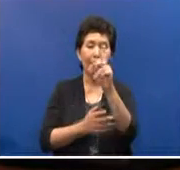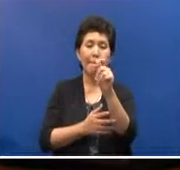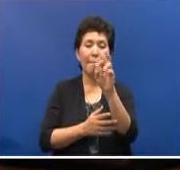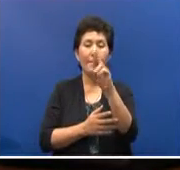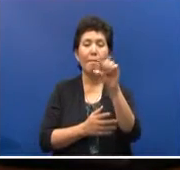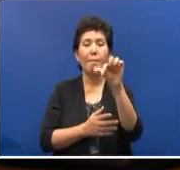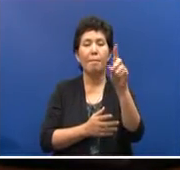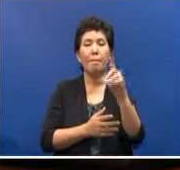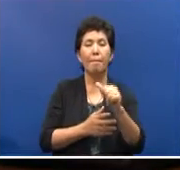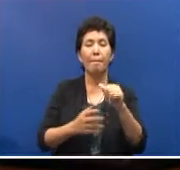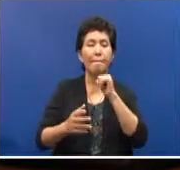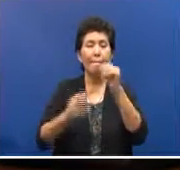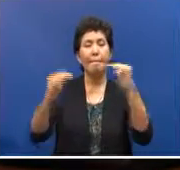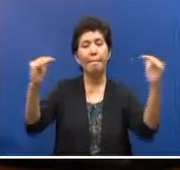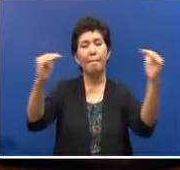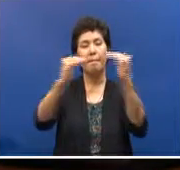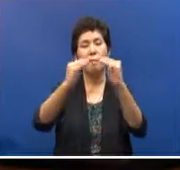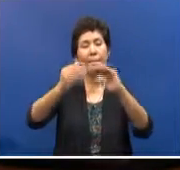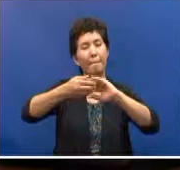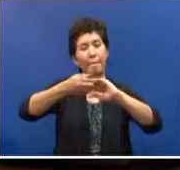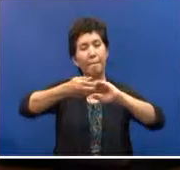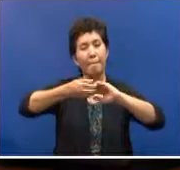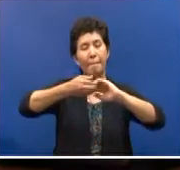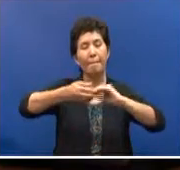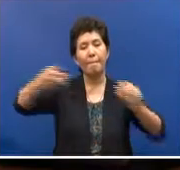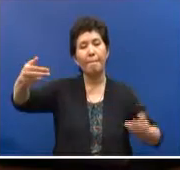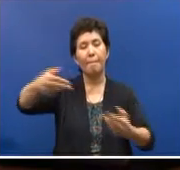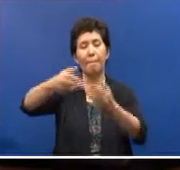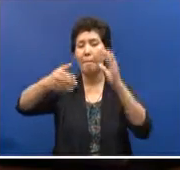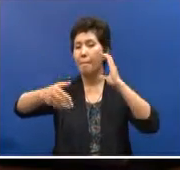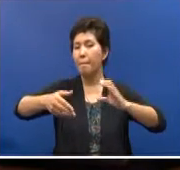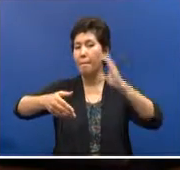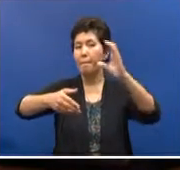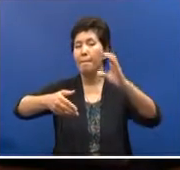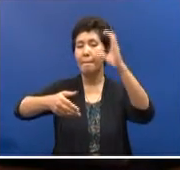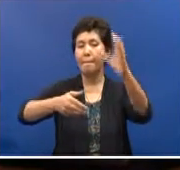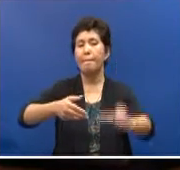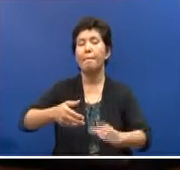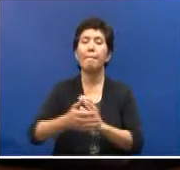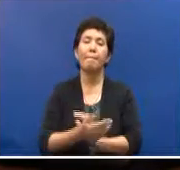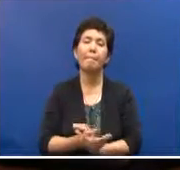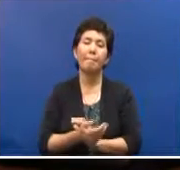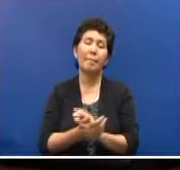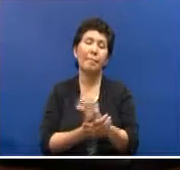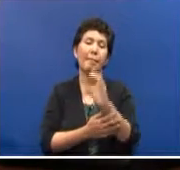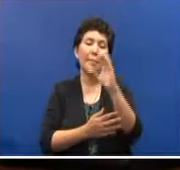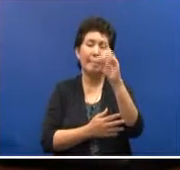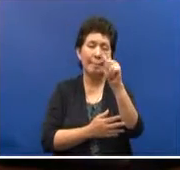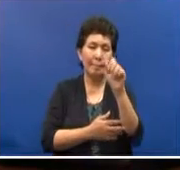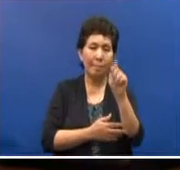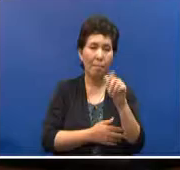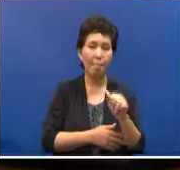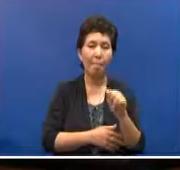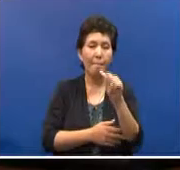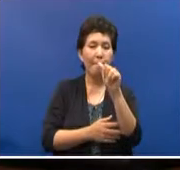and discriminations are closely linked to the concept of stereotype. Okay, so these